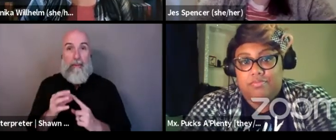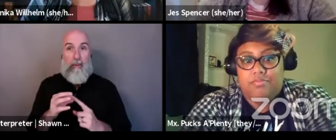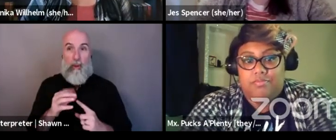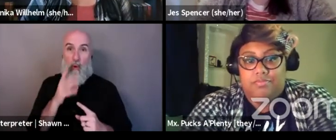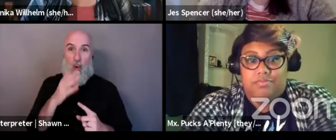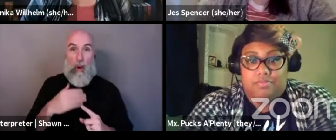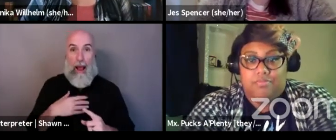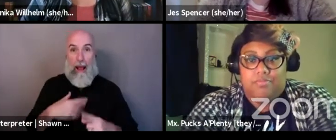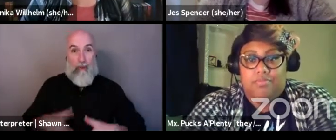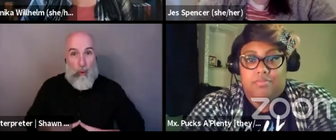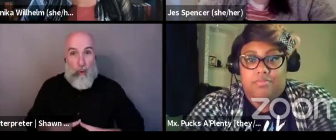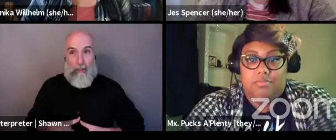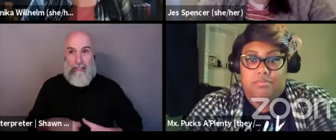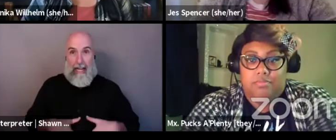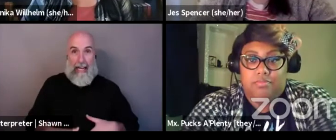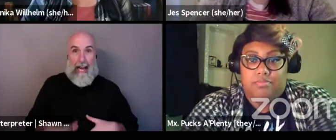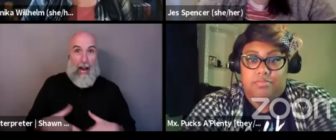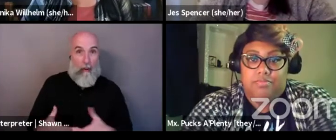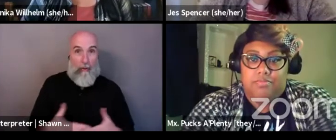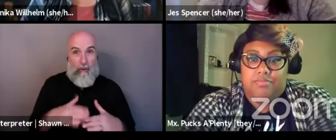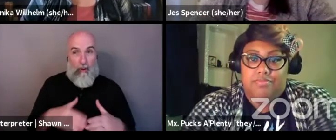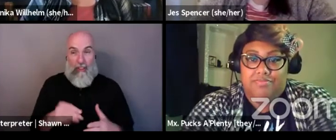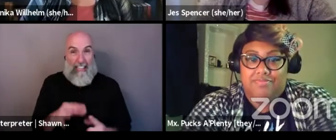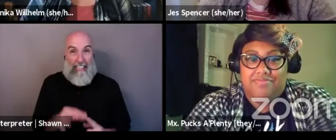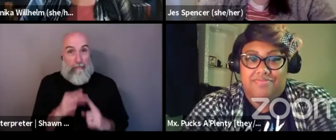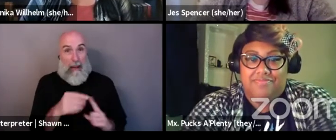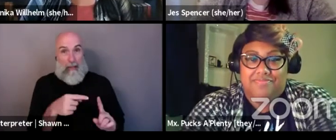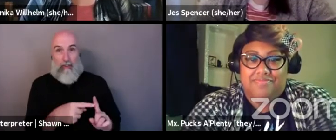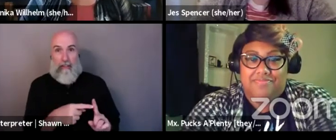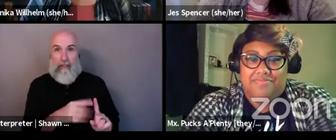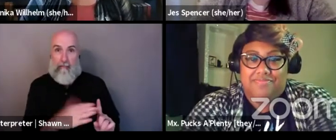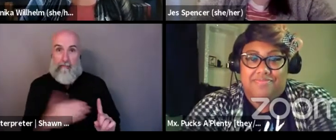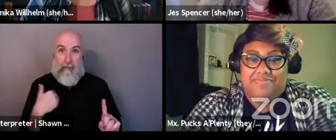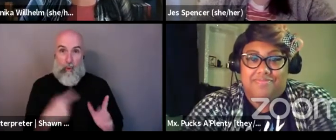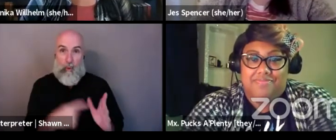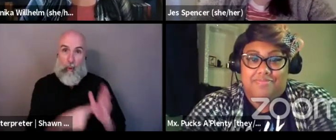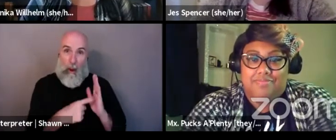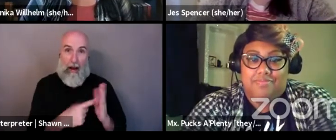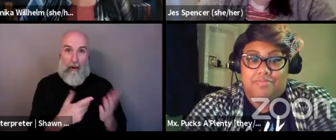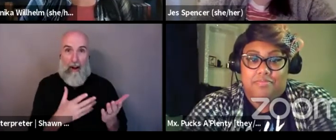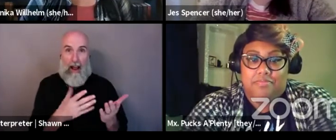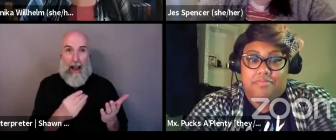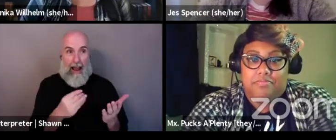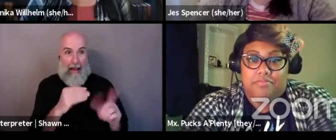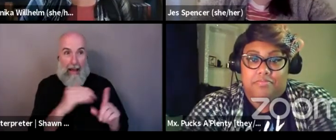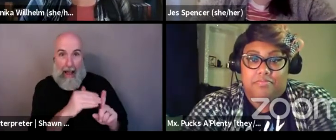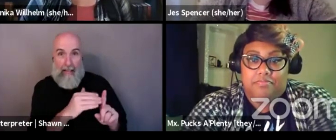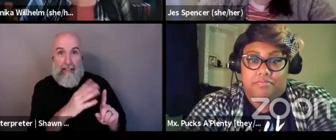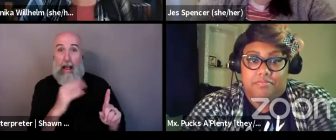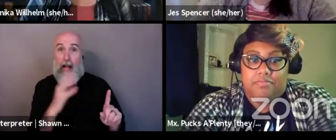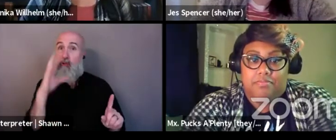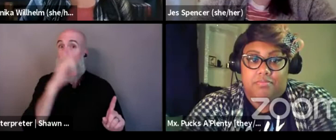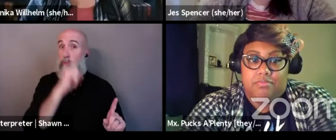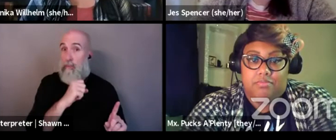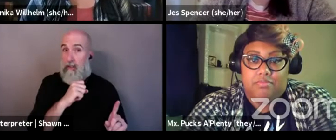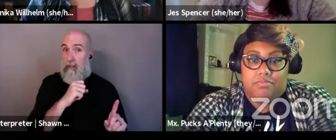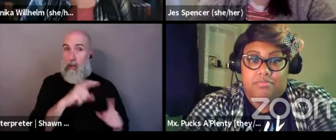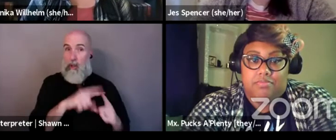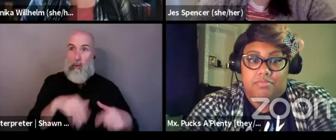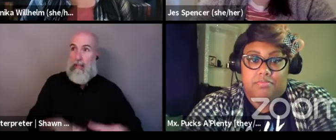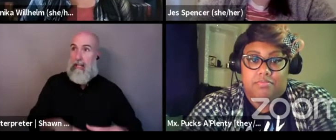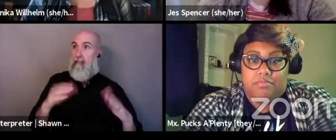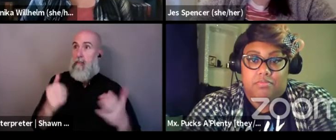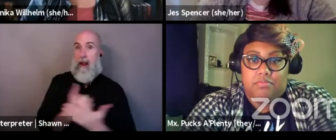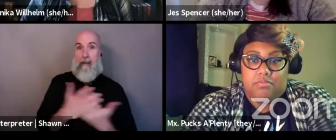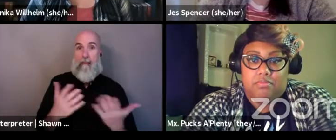and carry those children. They are especially required and asked and assumed to give up everything,